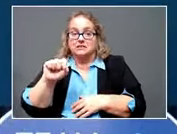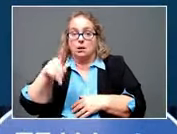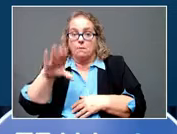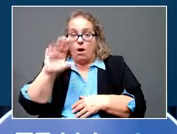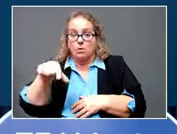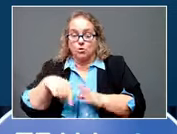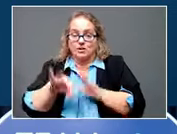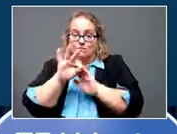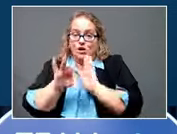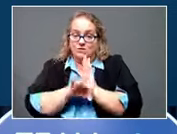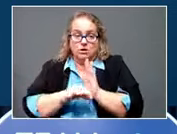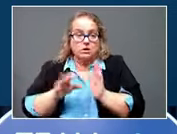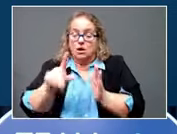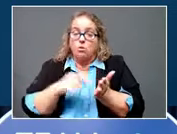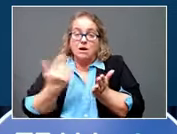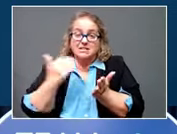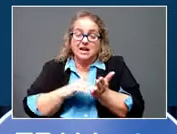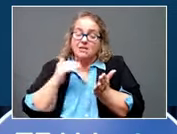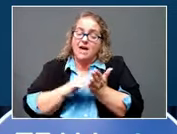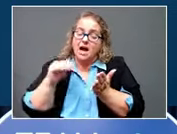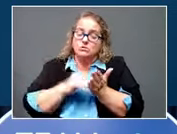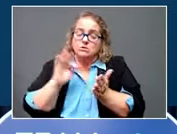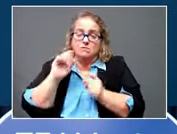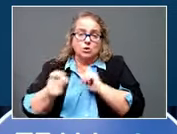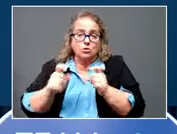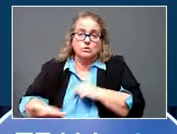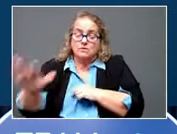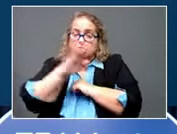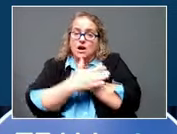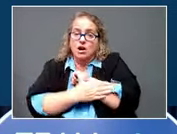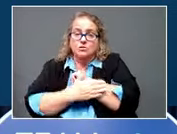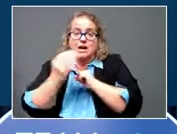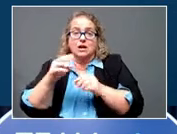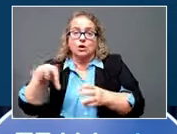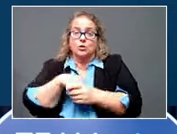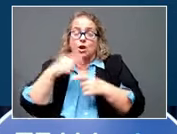thousands of donors across the country, including large groups who brought toys from Indiana, Tennessee, North